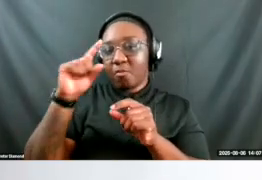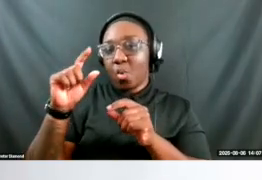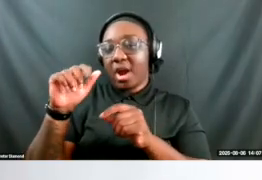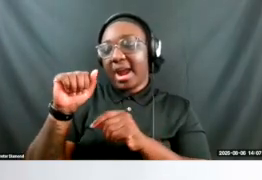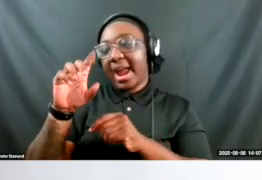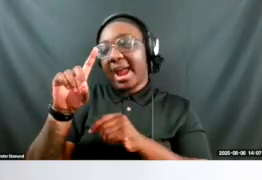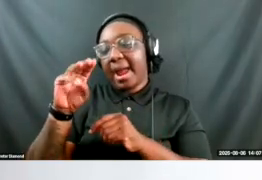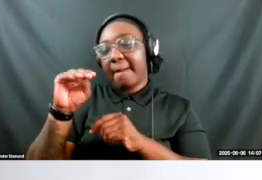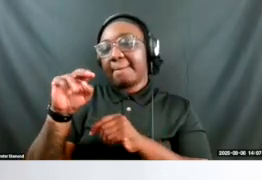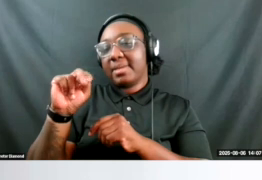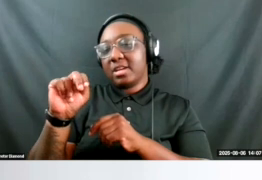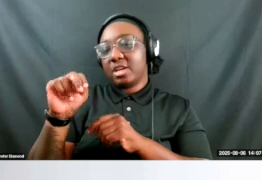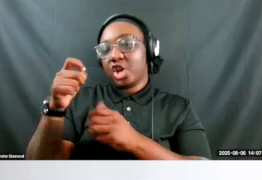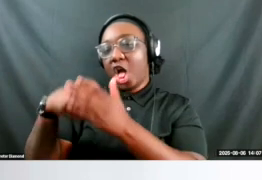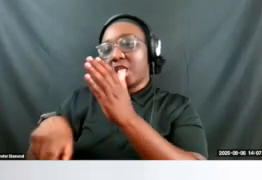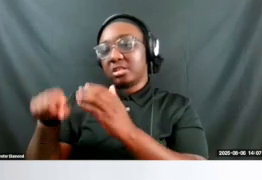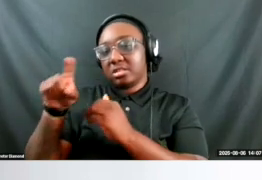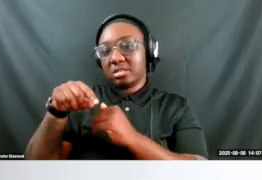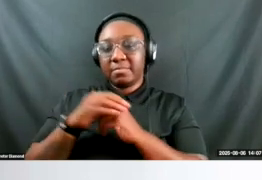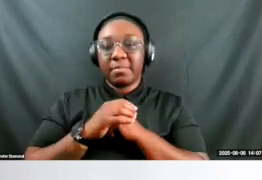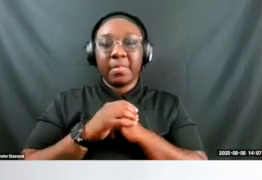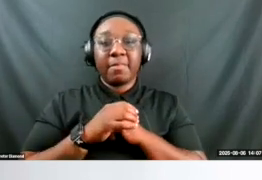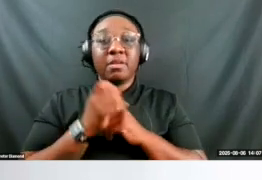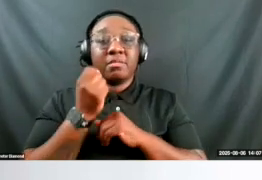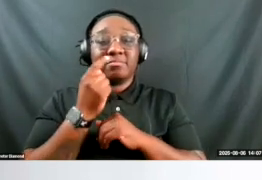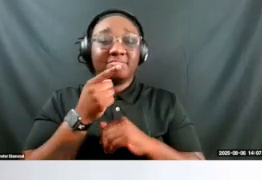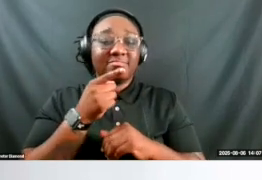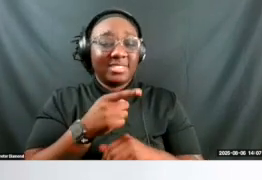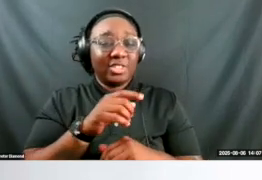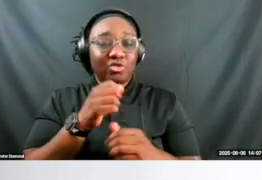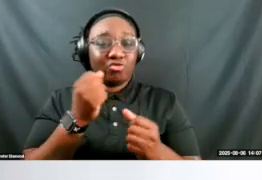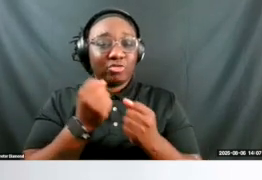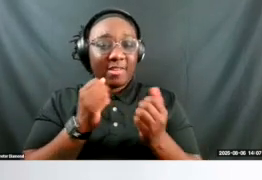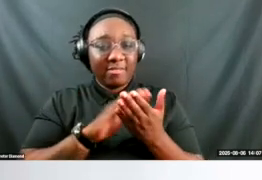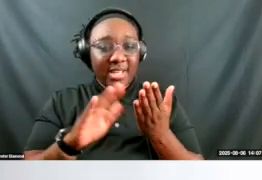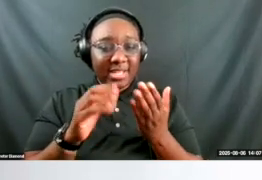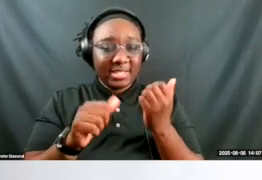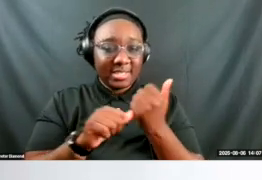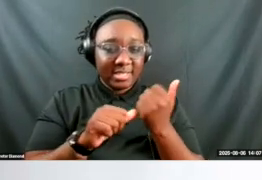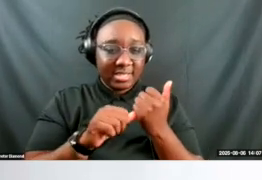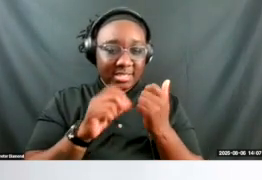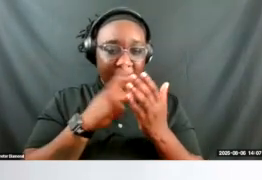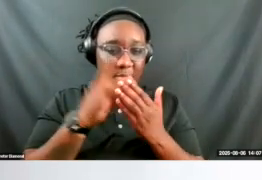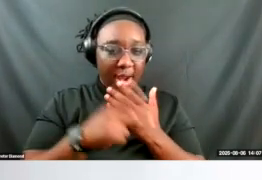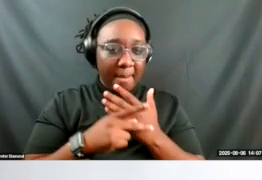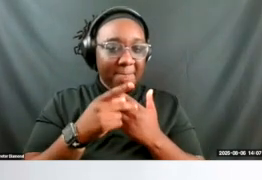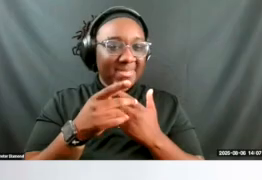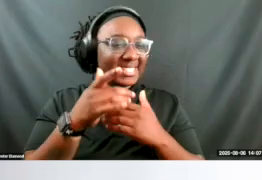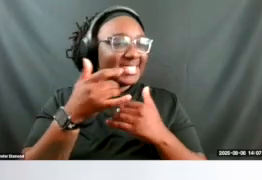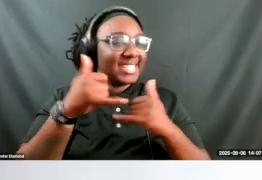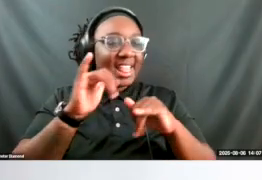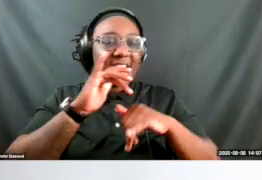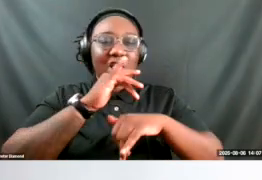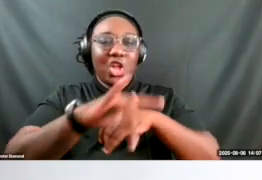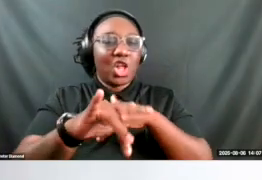Due to the Driving Clean Assistance program still being early in its implementation, these figures include projections for